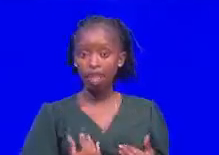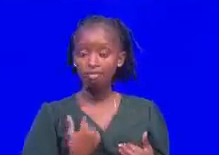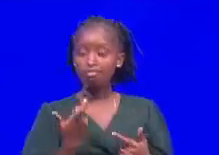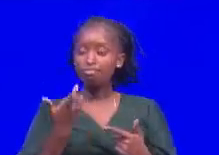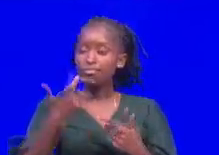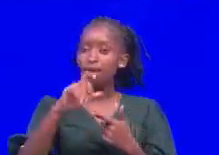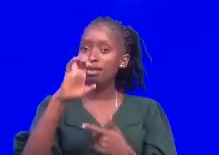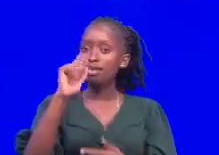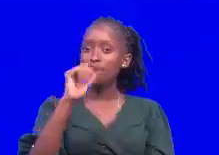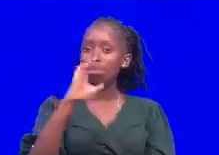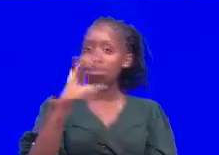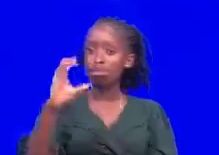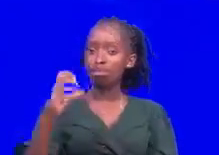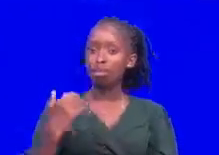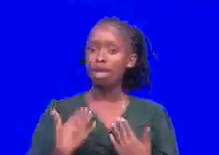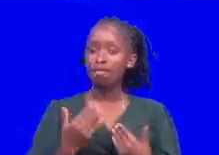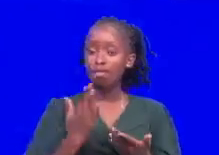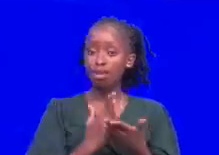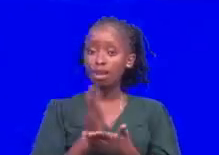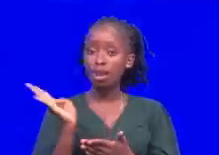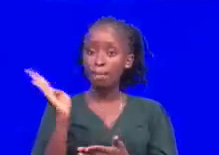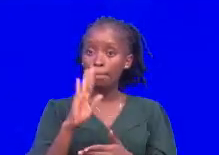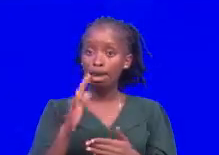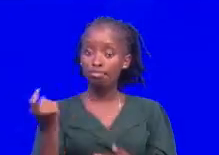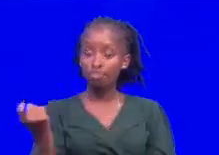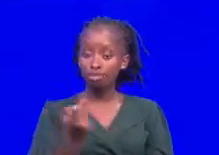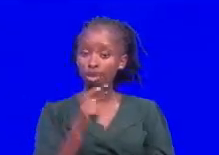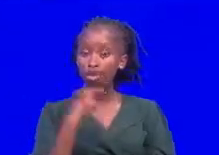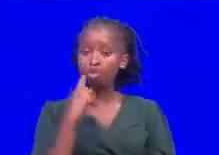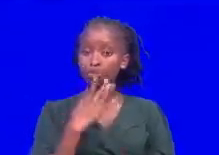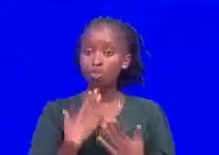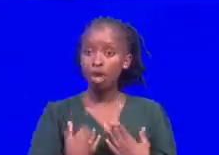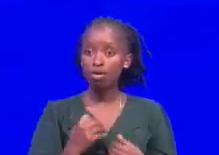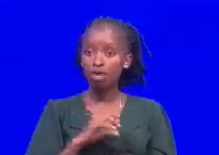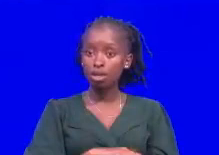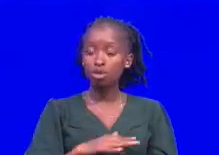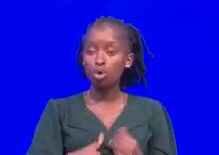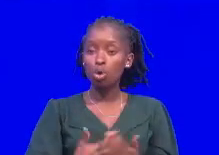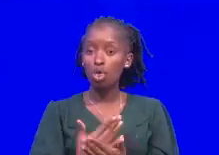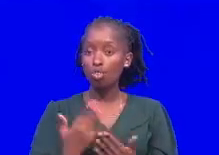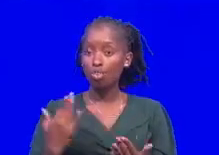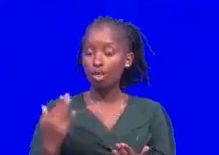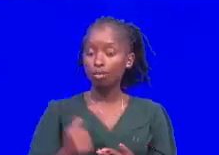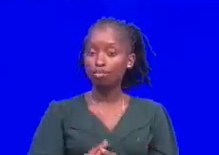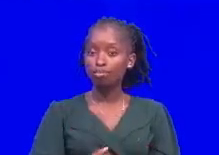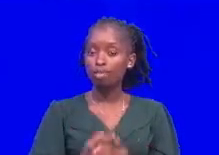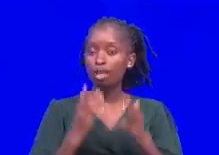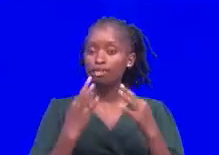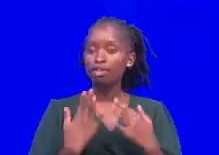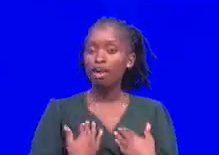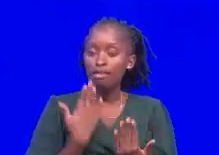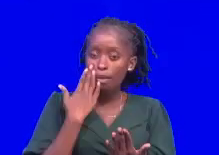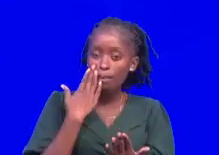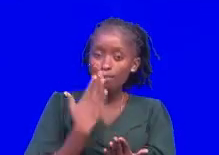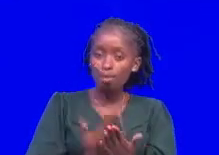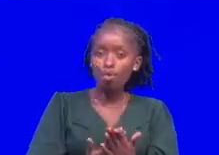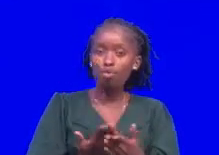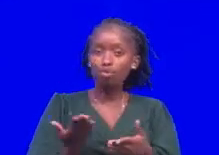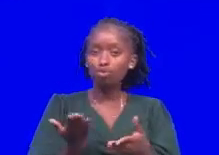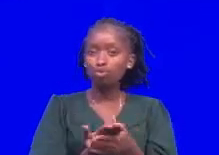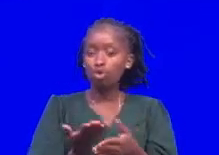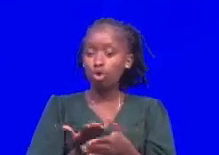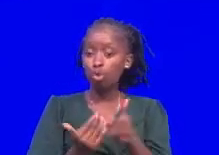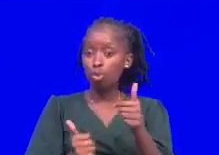to recover salaries and benefits from those implicated. If we had tamper-proof, security-proof documents, which is the